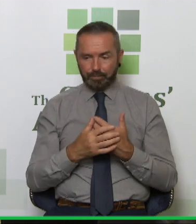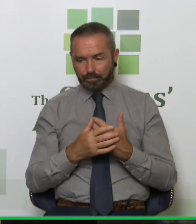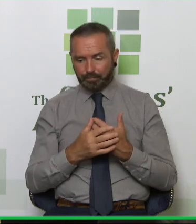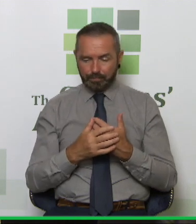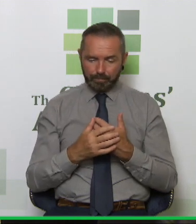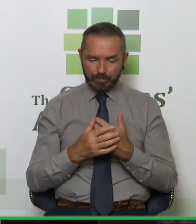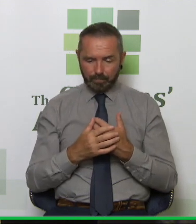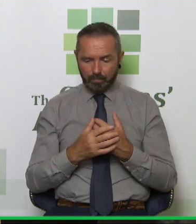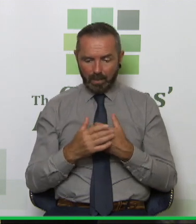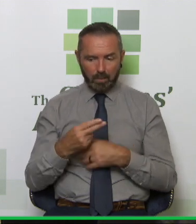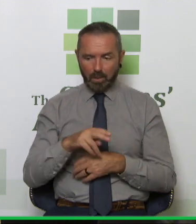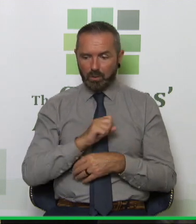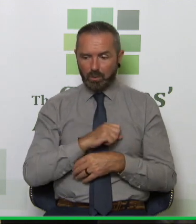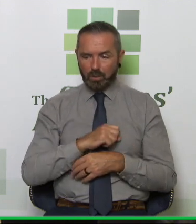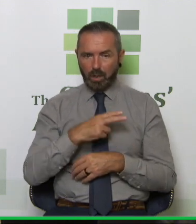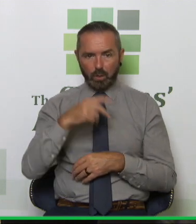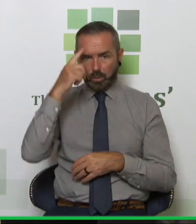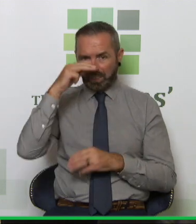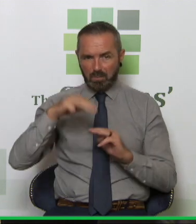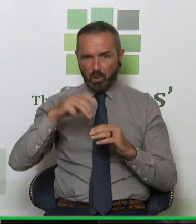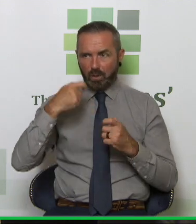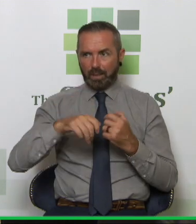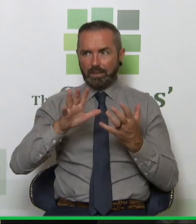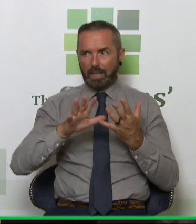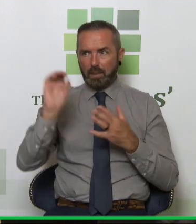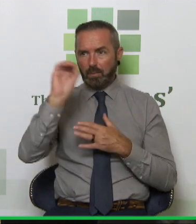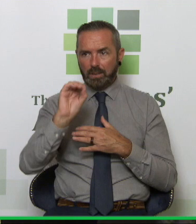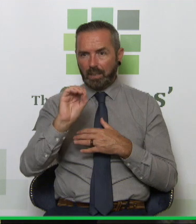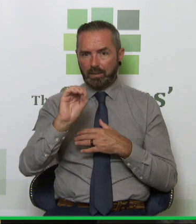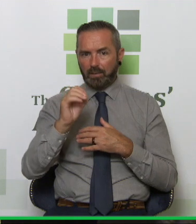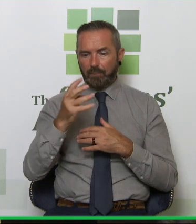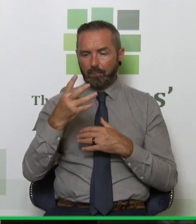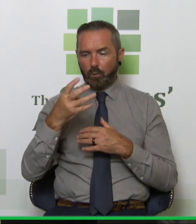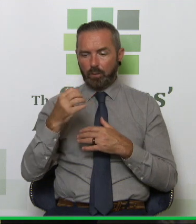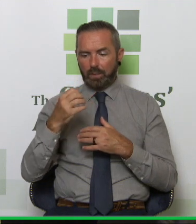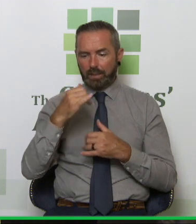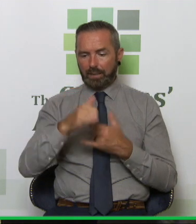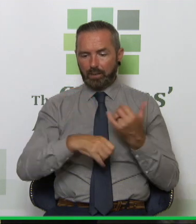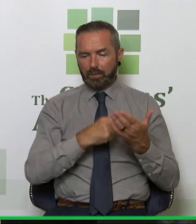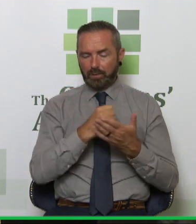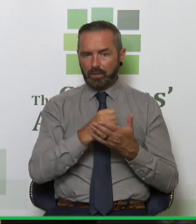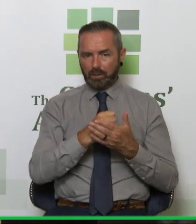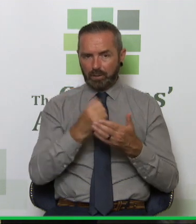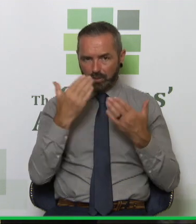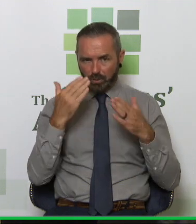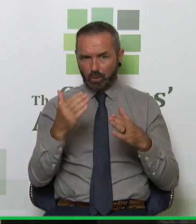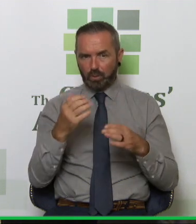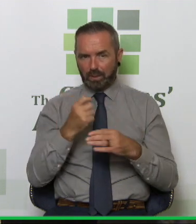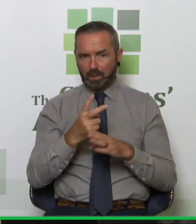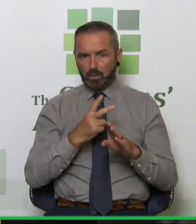estimate it's going to be much more than the 10%. We know there's 40 years of studies about the efficacy of a brief